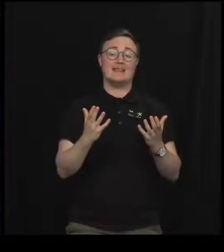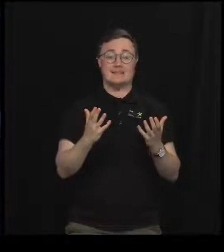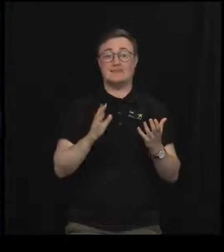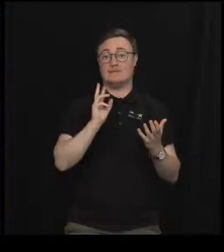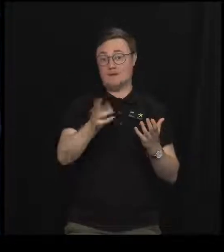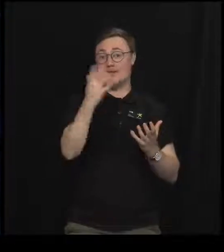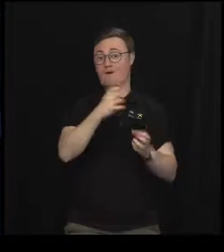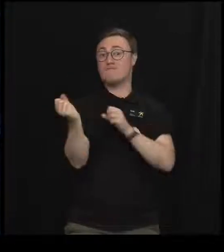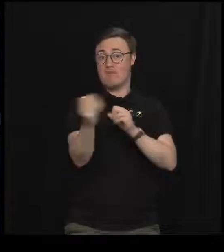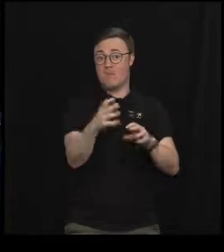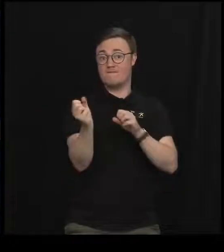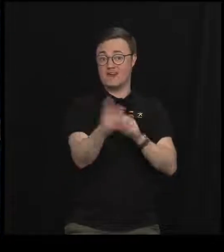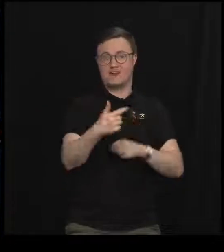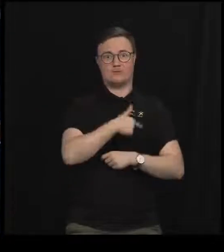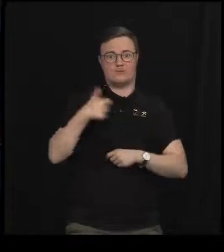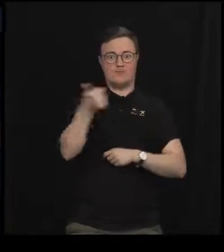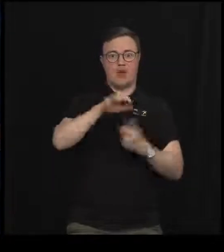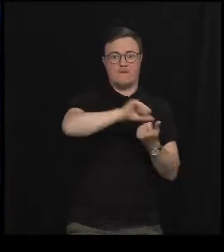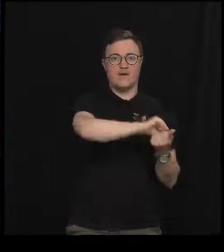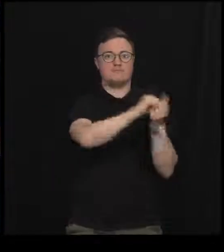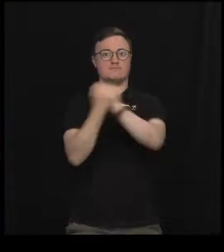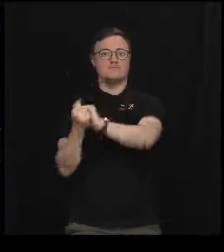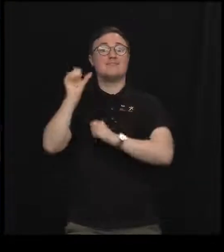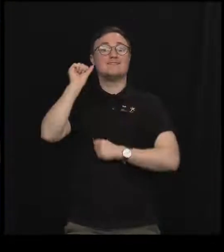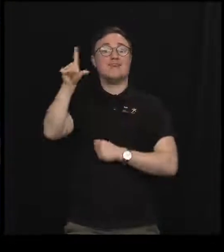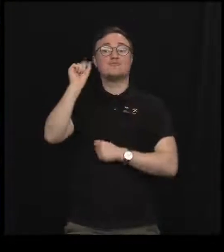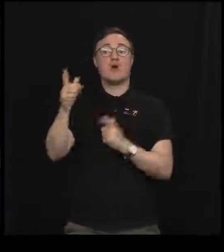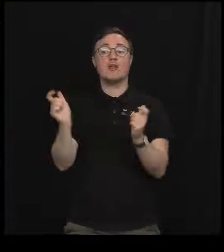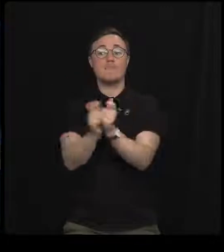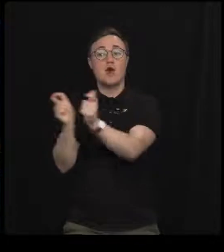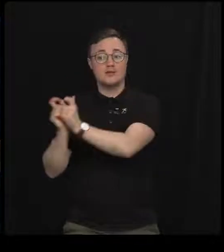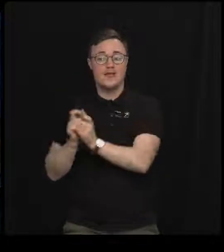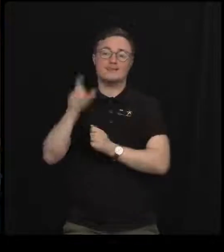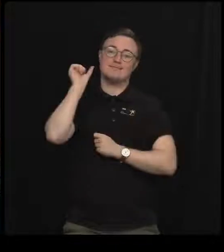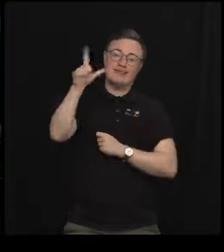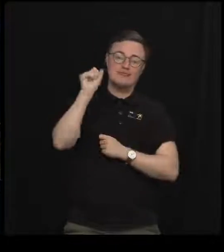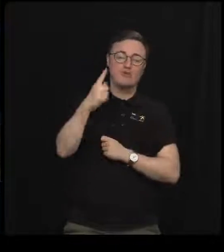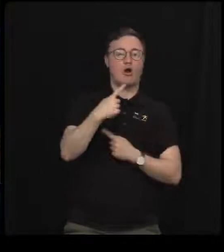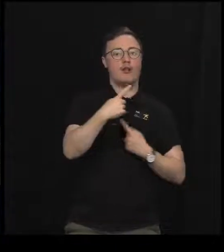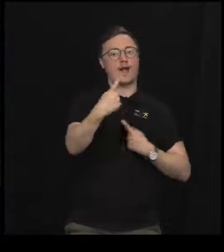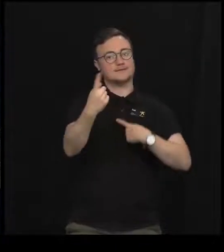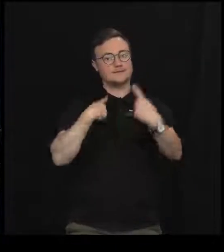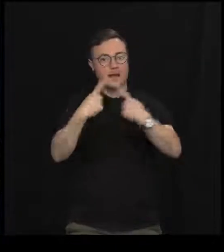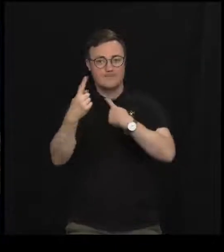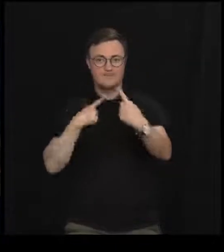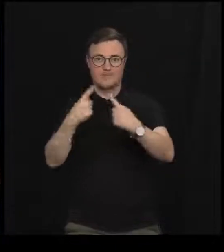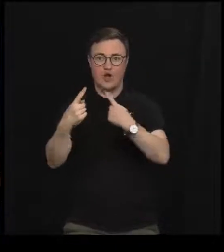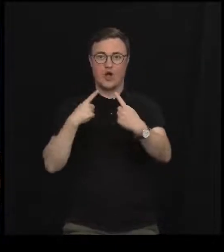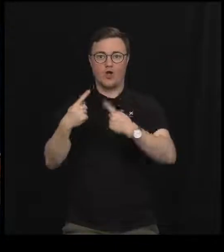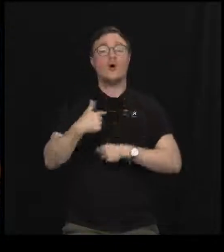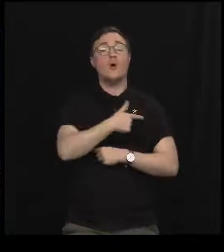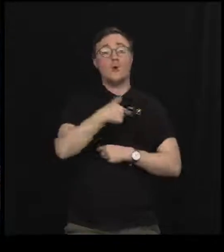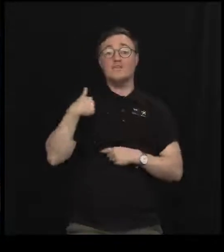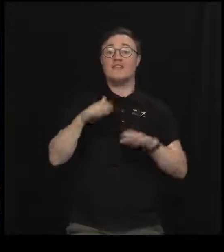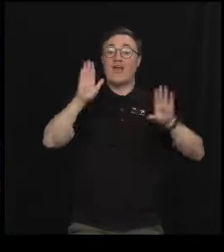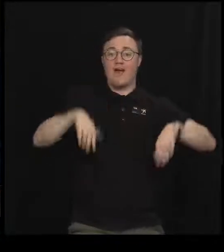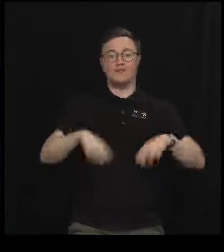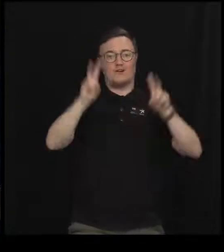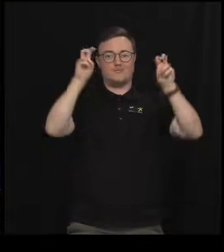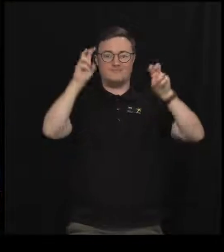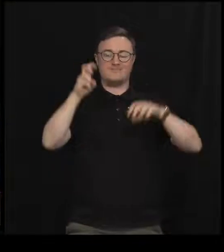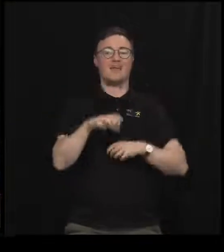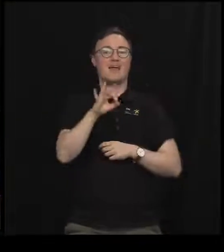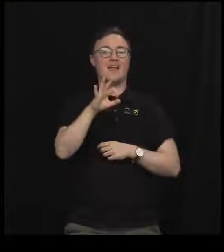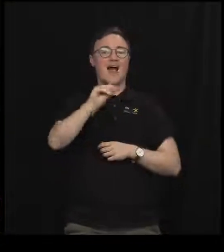we had to move on to digital meetings and digital conversation, we did a hack with children around the globe,